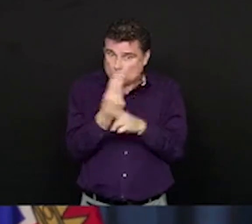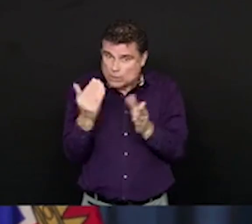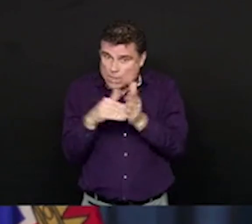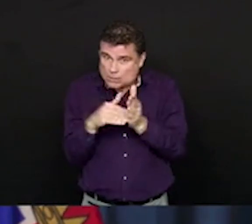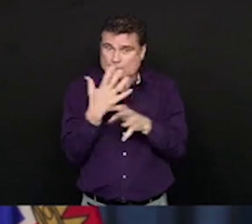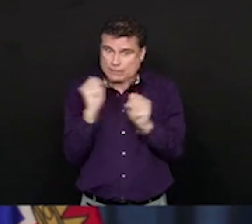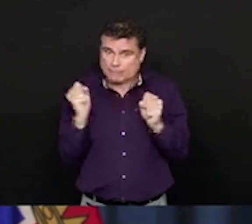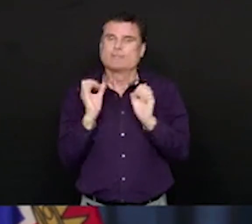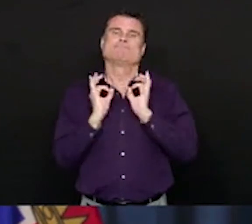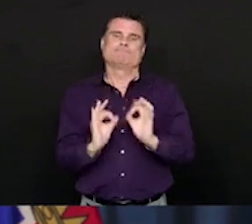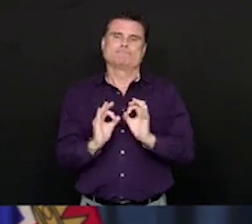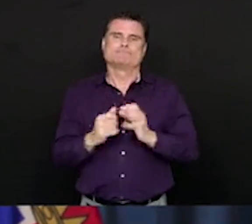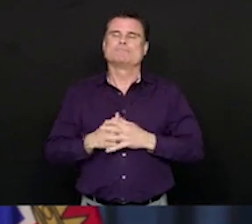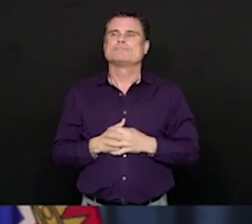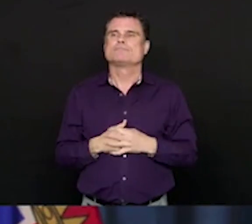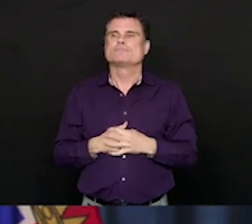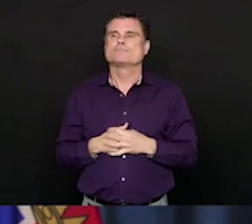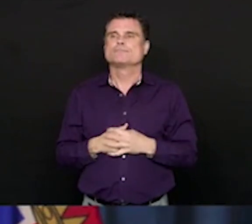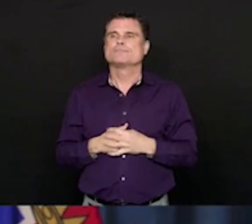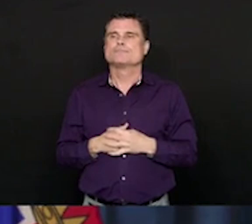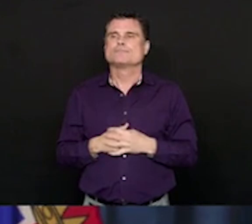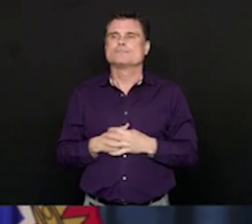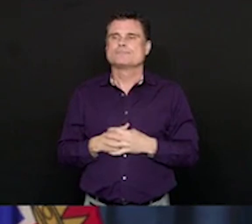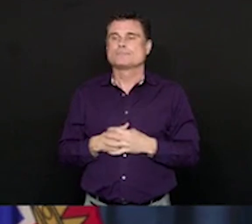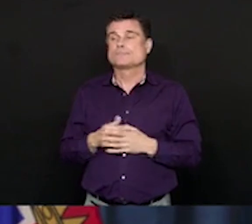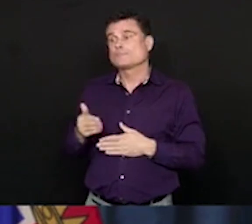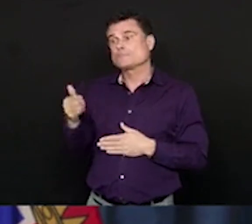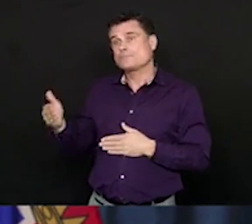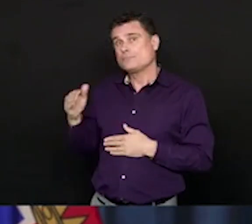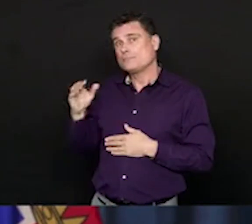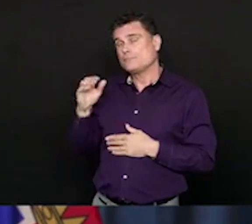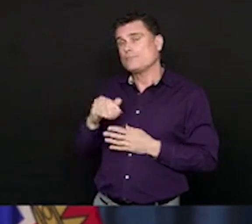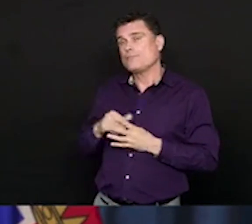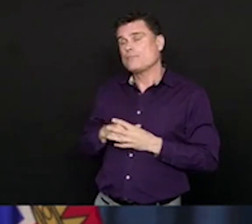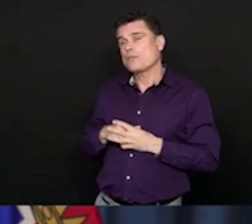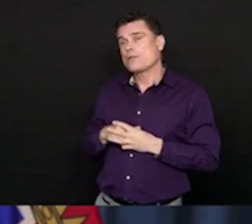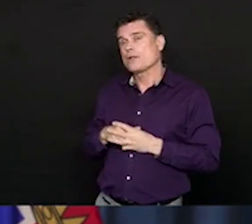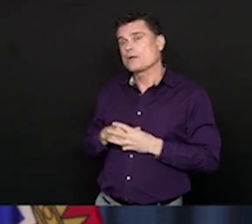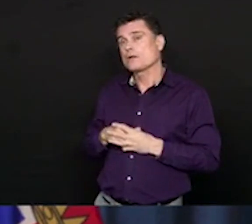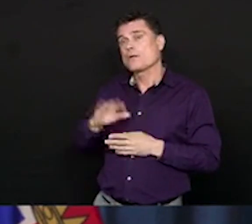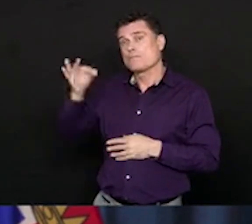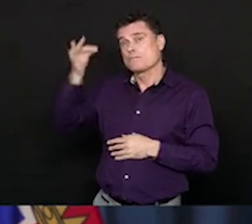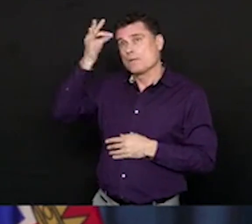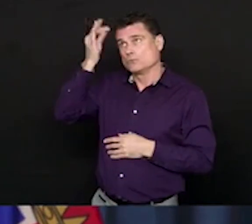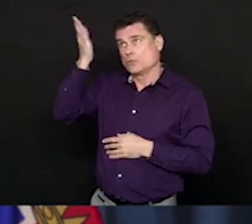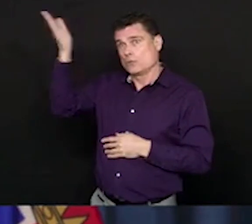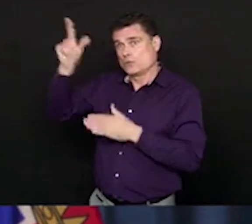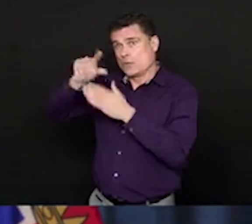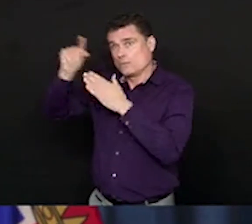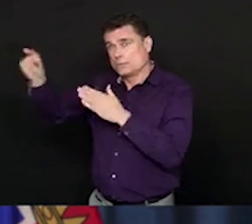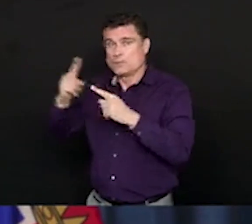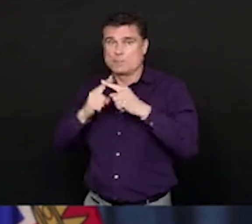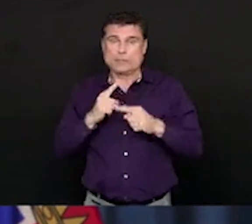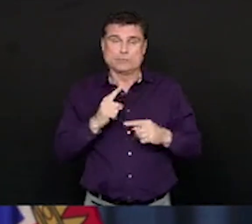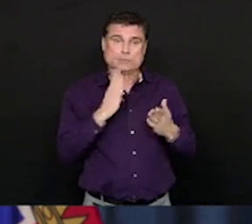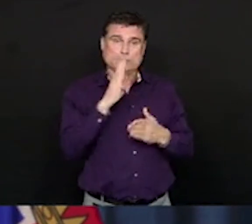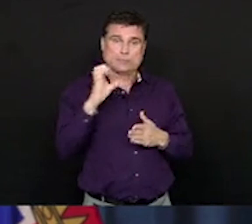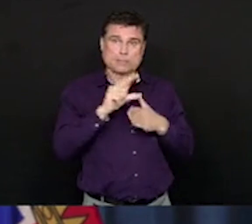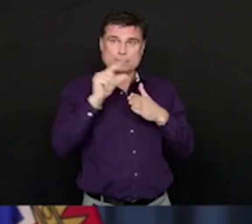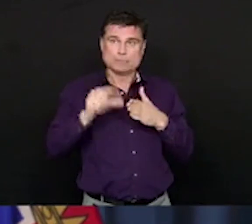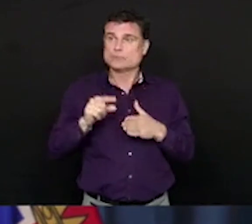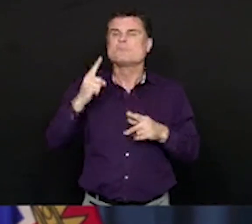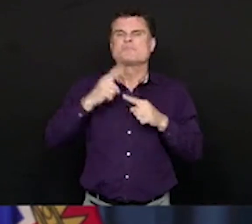enormous effort being led in Canada, led by federal and provincial governments and many people in the community, with respect